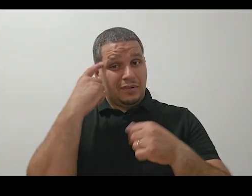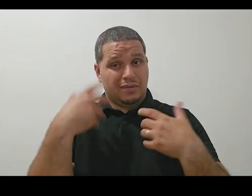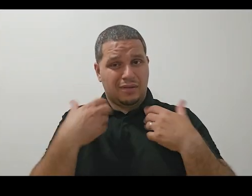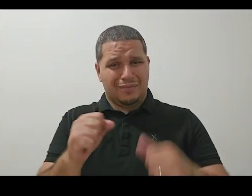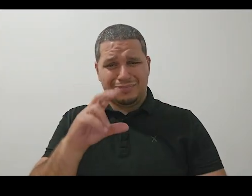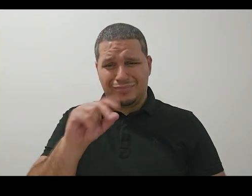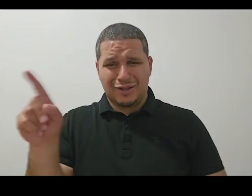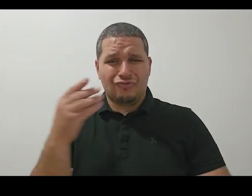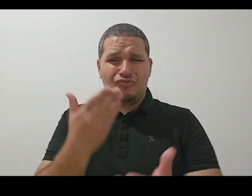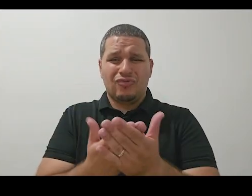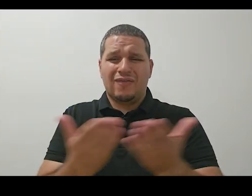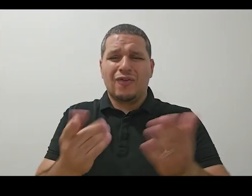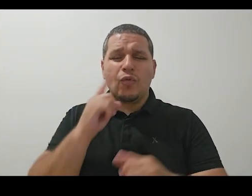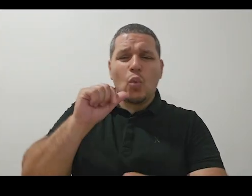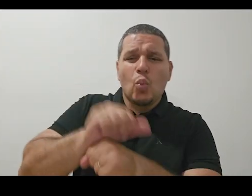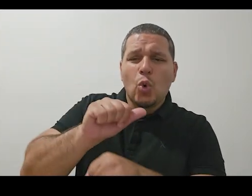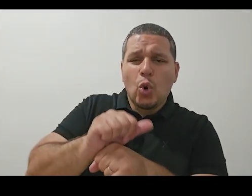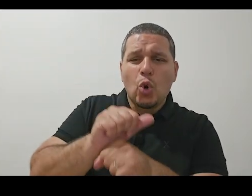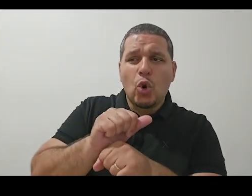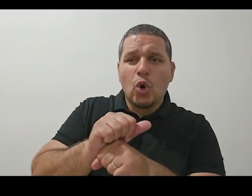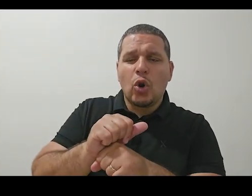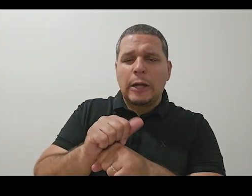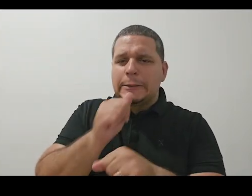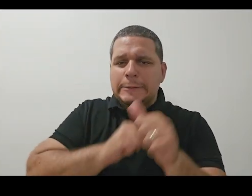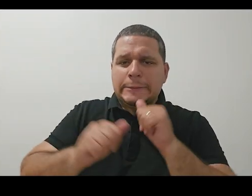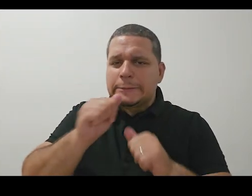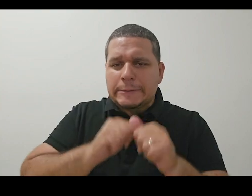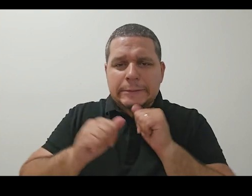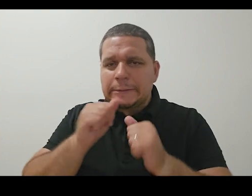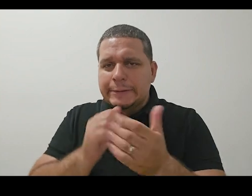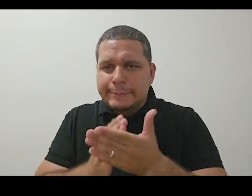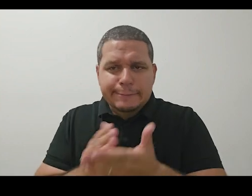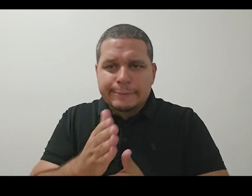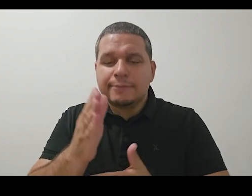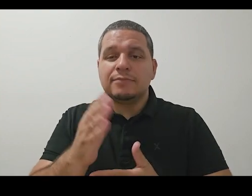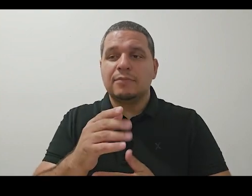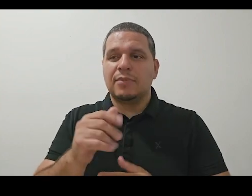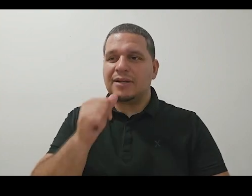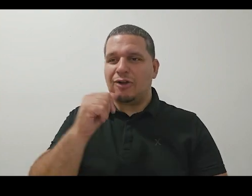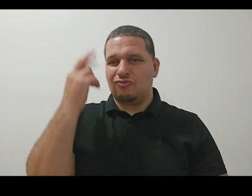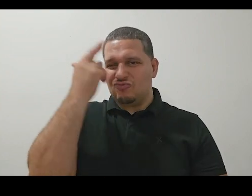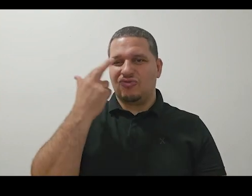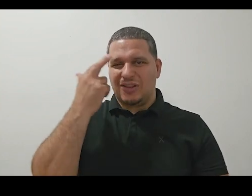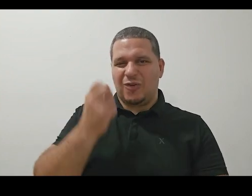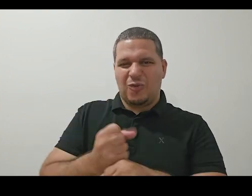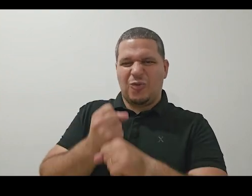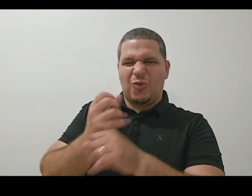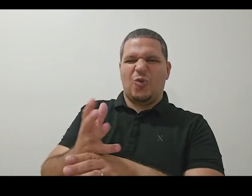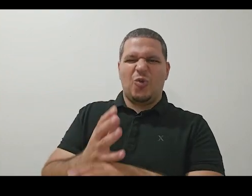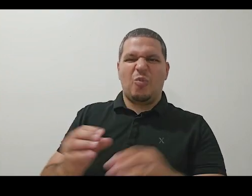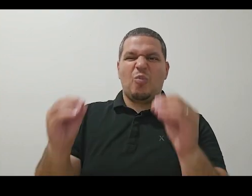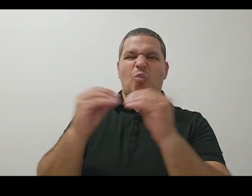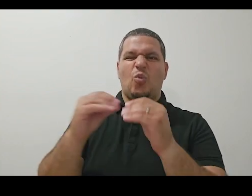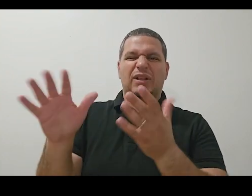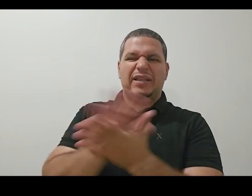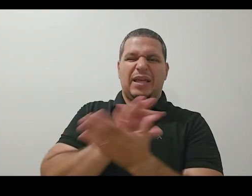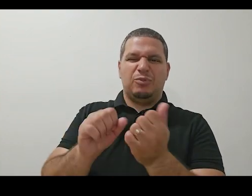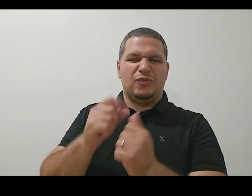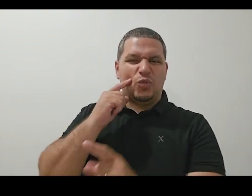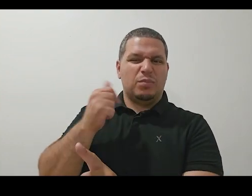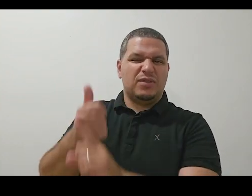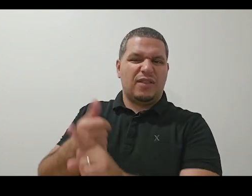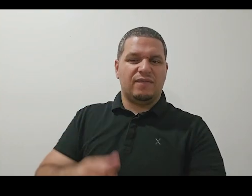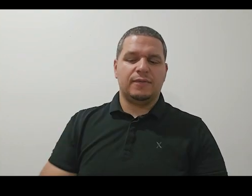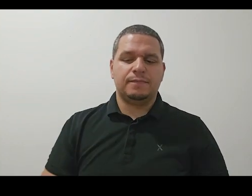services. They're coming here to work regardless, and they're going to try to push through it, not realizing that they're causing a lot more damage to